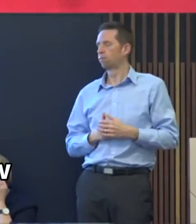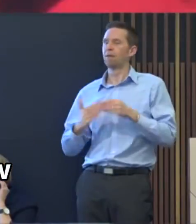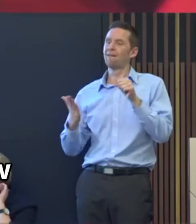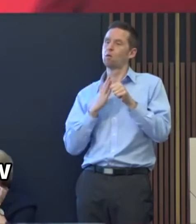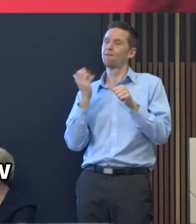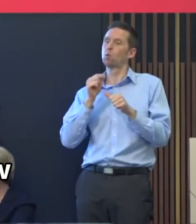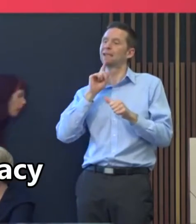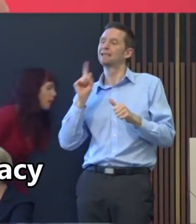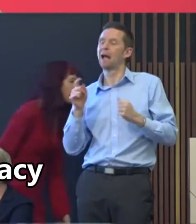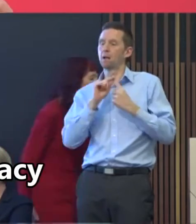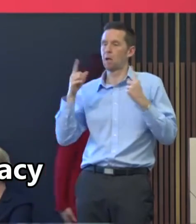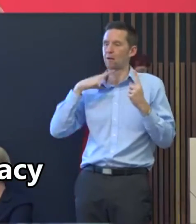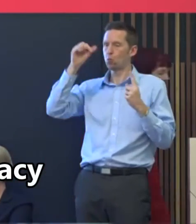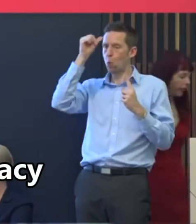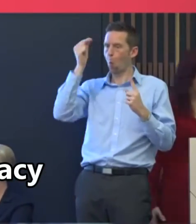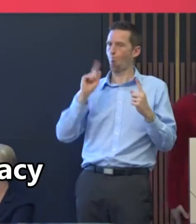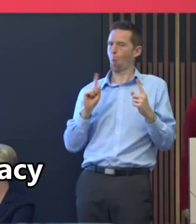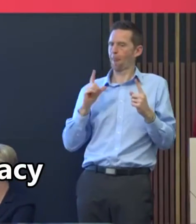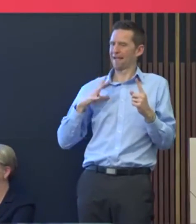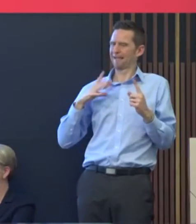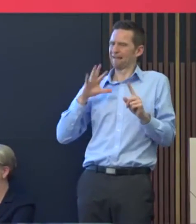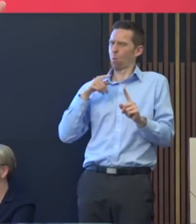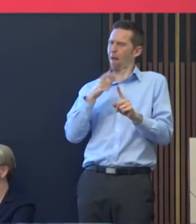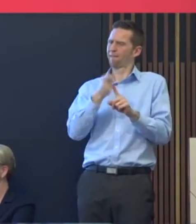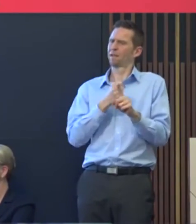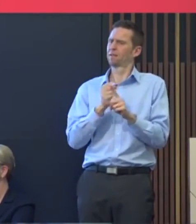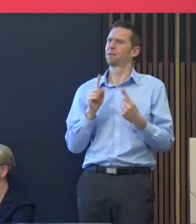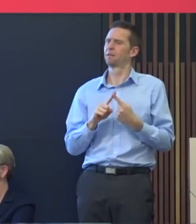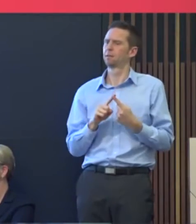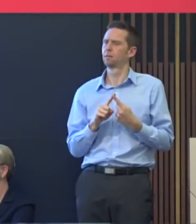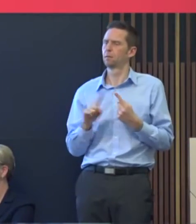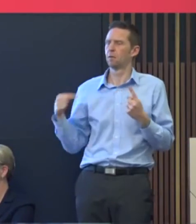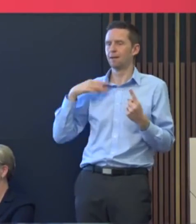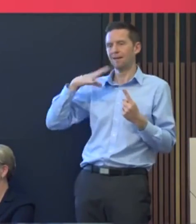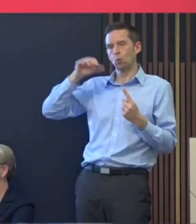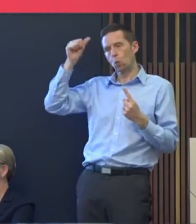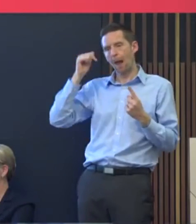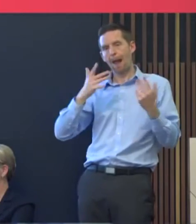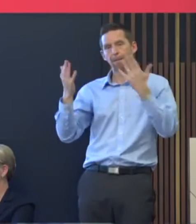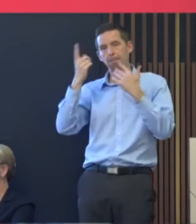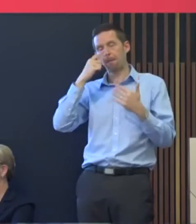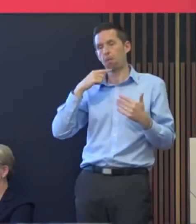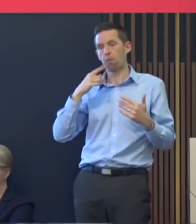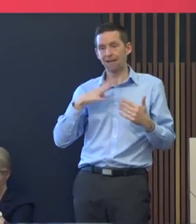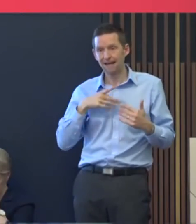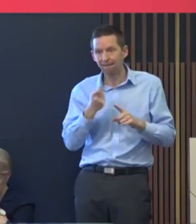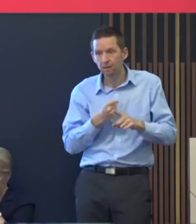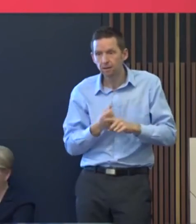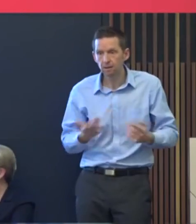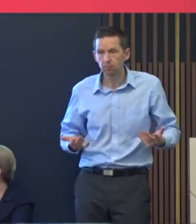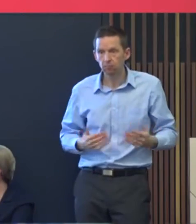Actually, we need to know what the need is for advocacy. You know, we need to know how many people require it, because at the